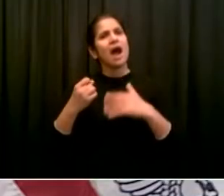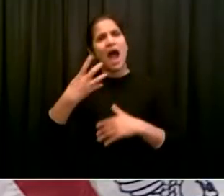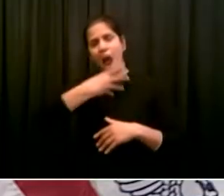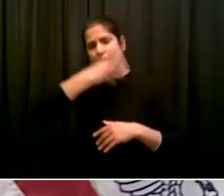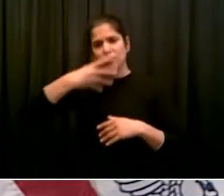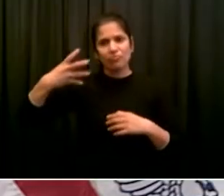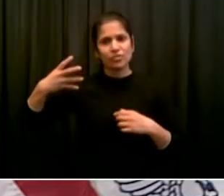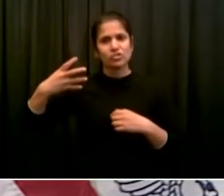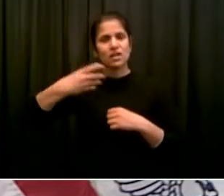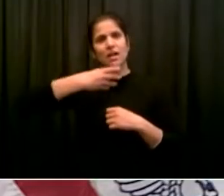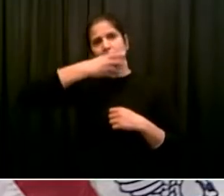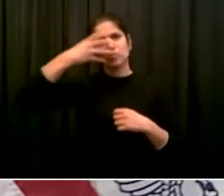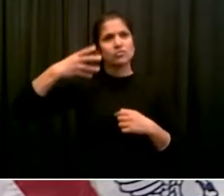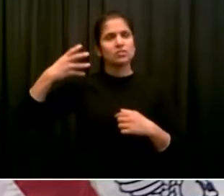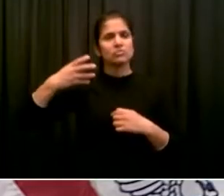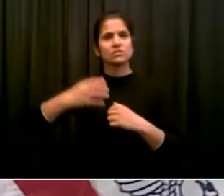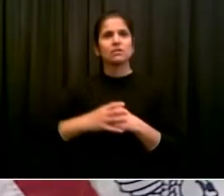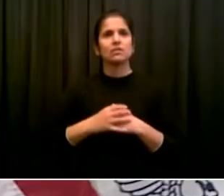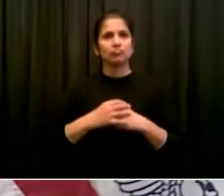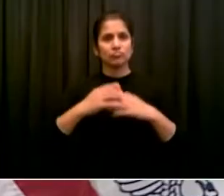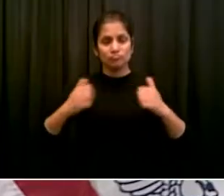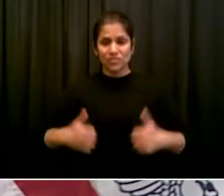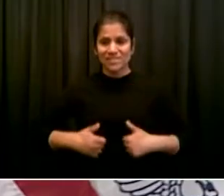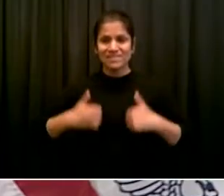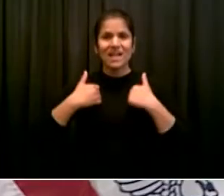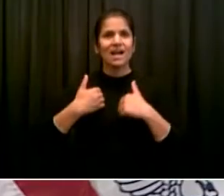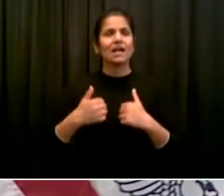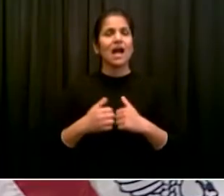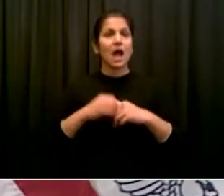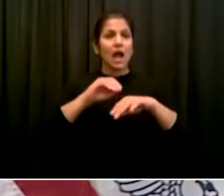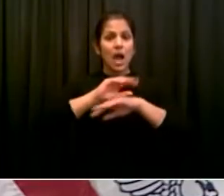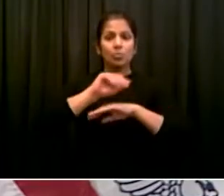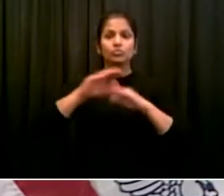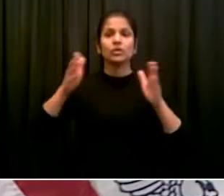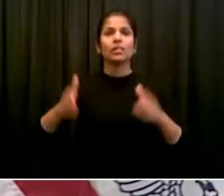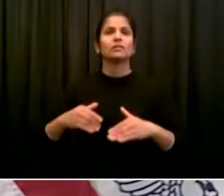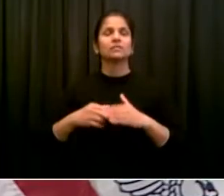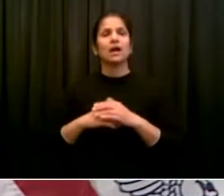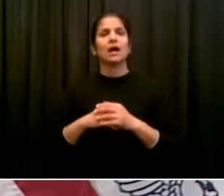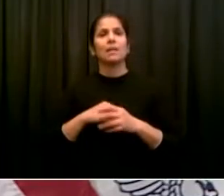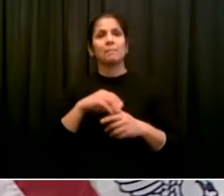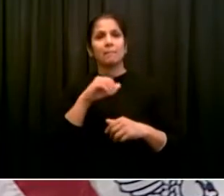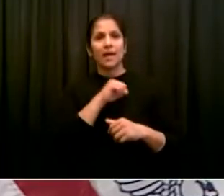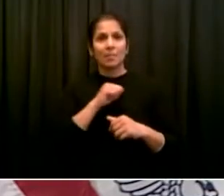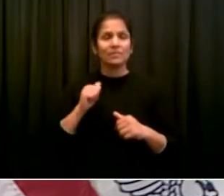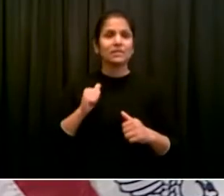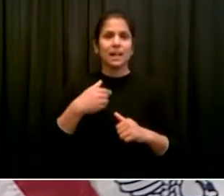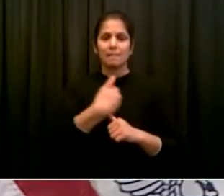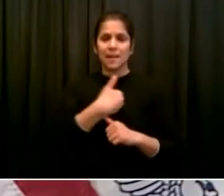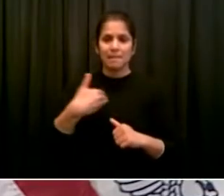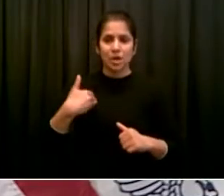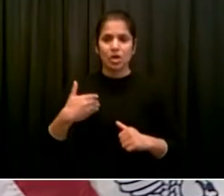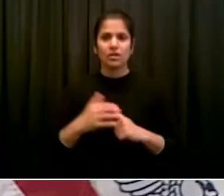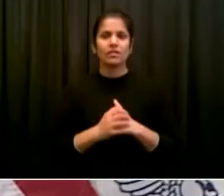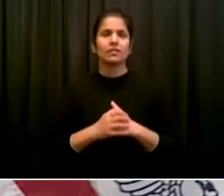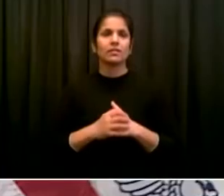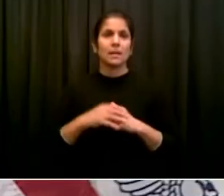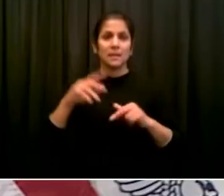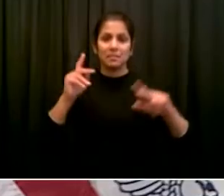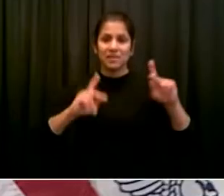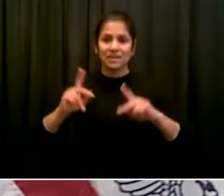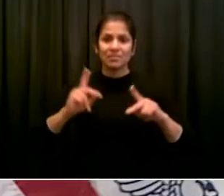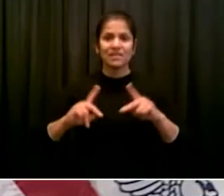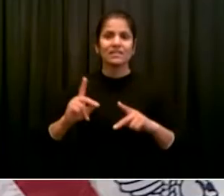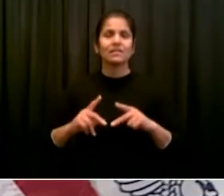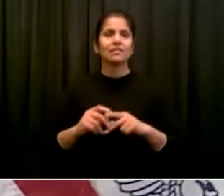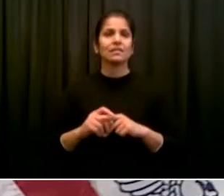residents or council members or assembly members, people who would have deep ties in the community, say the